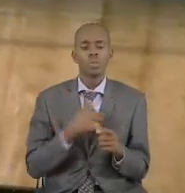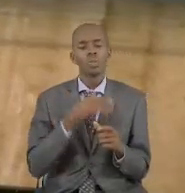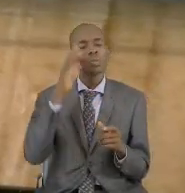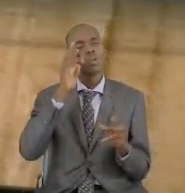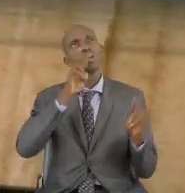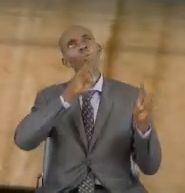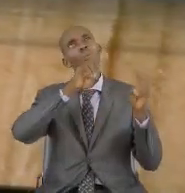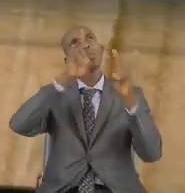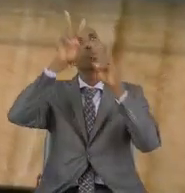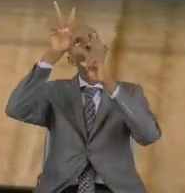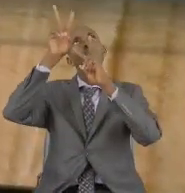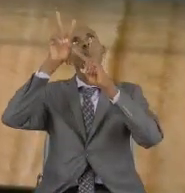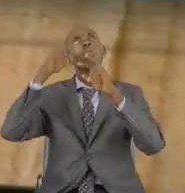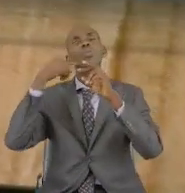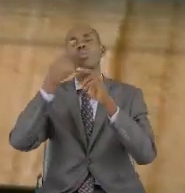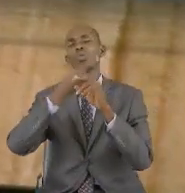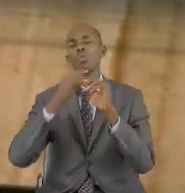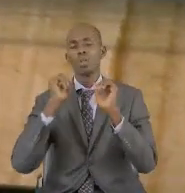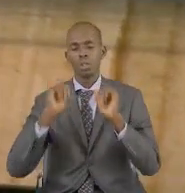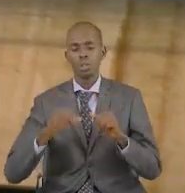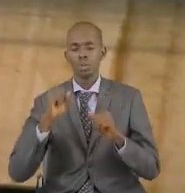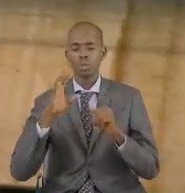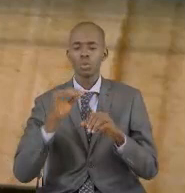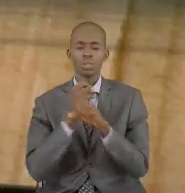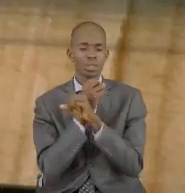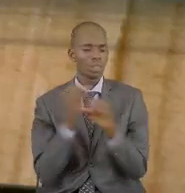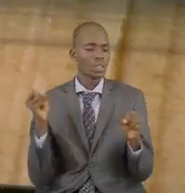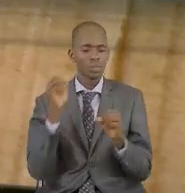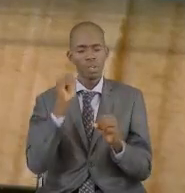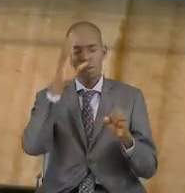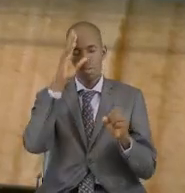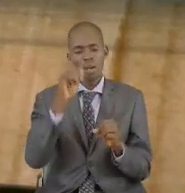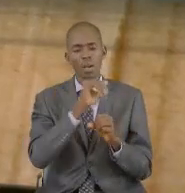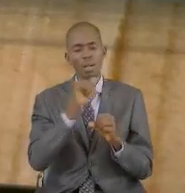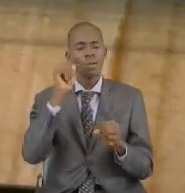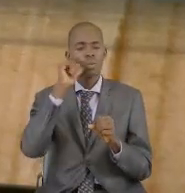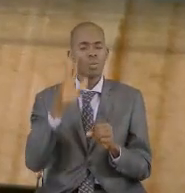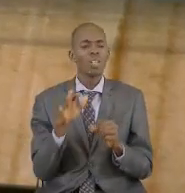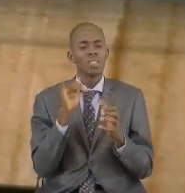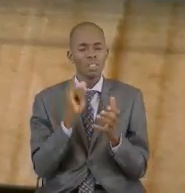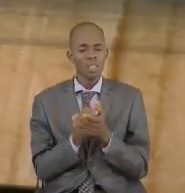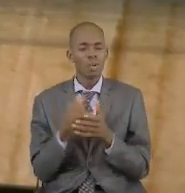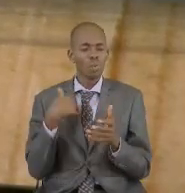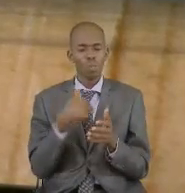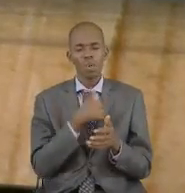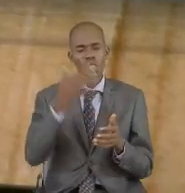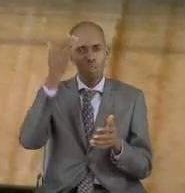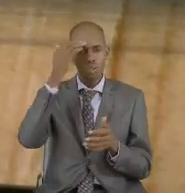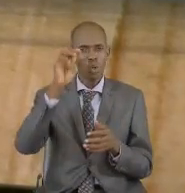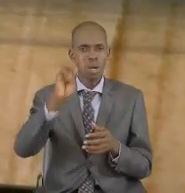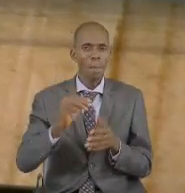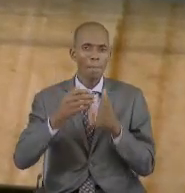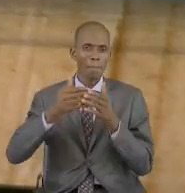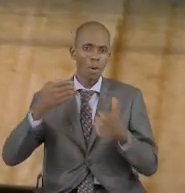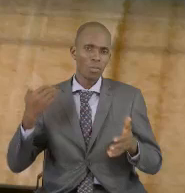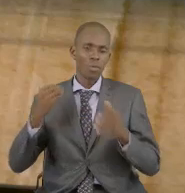who can so save a man, so save a woman, that we knew him before, we knew her before, now